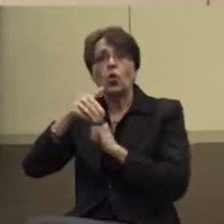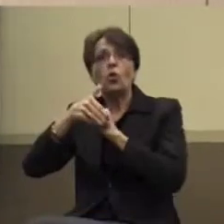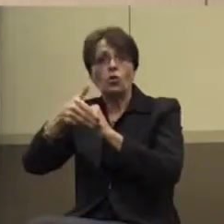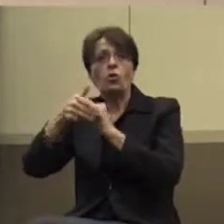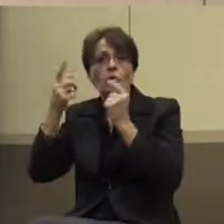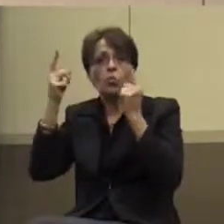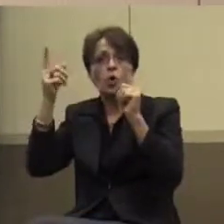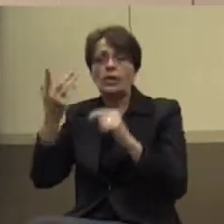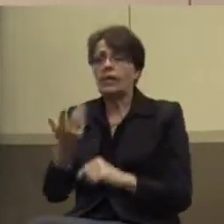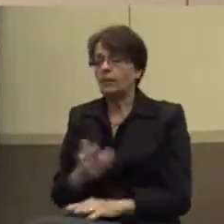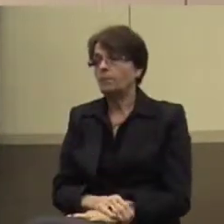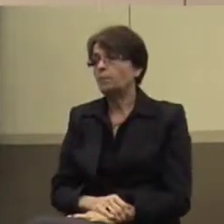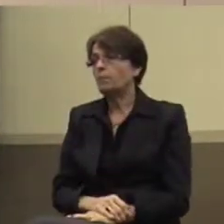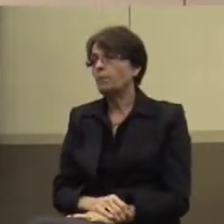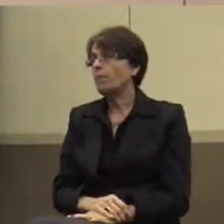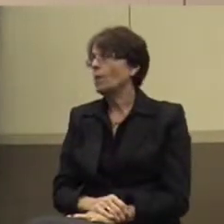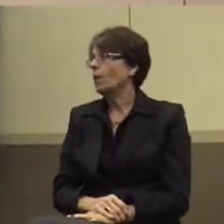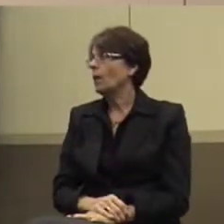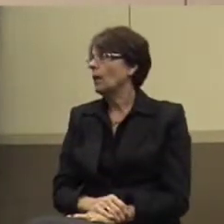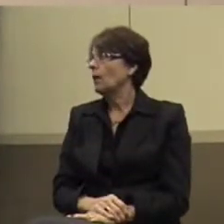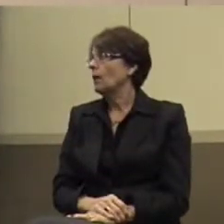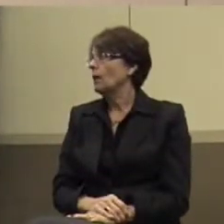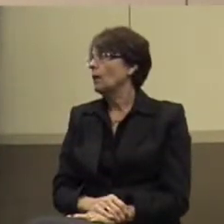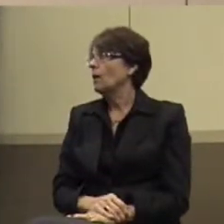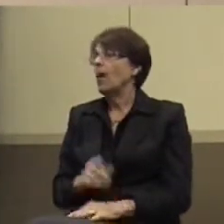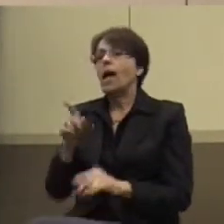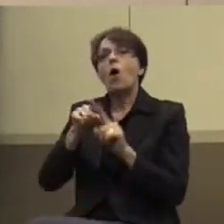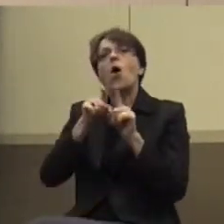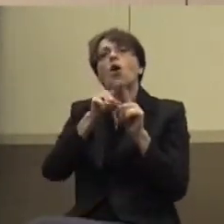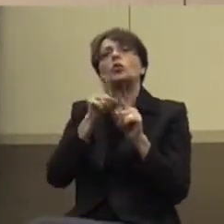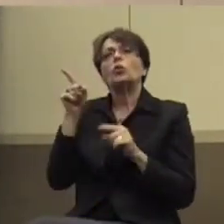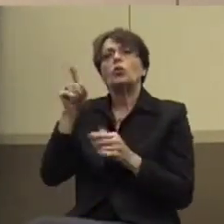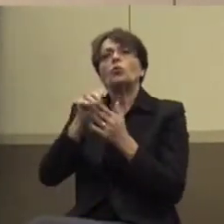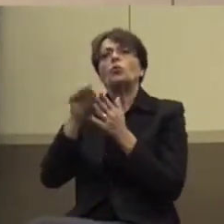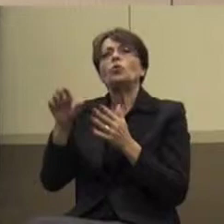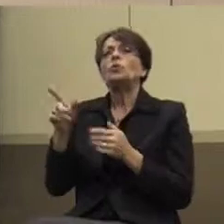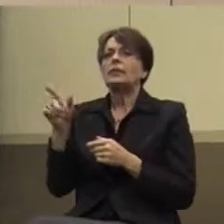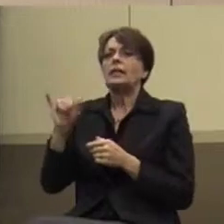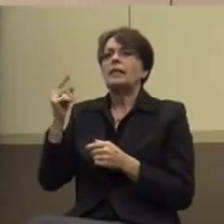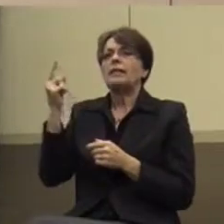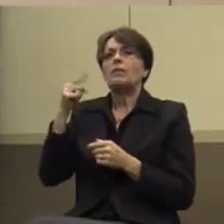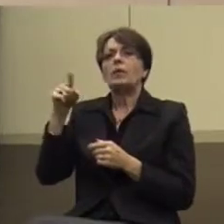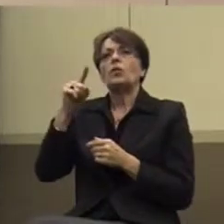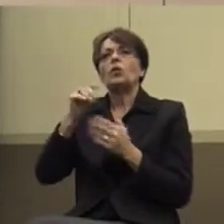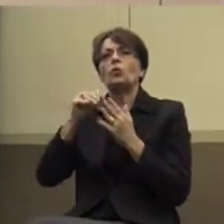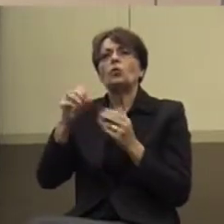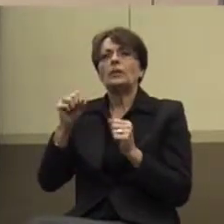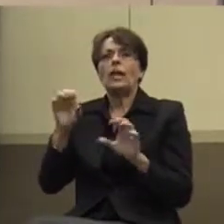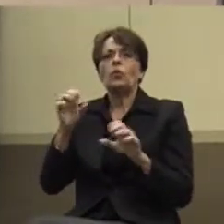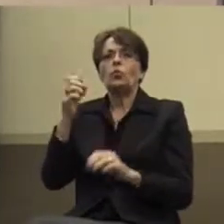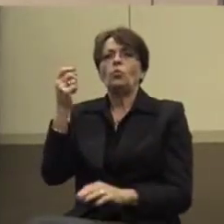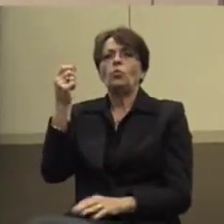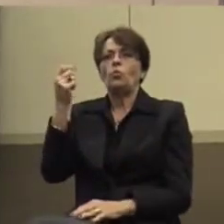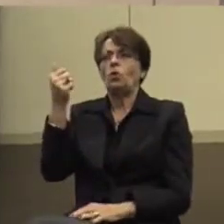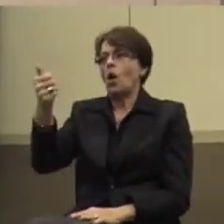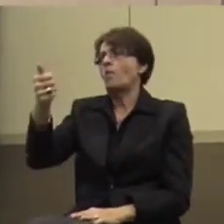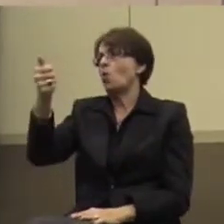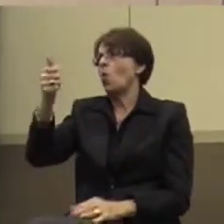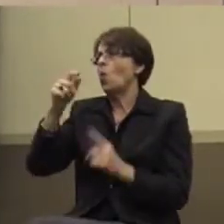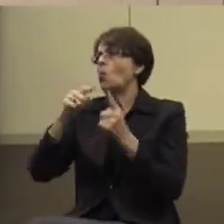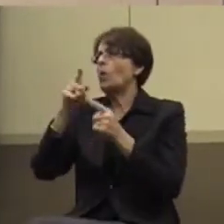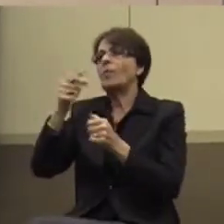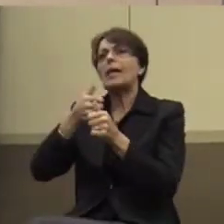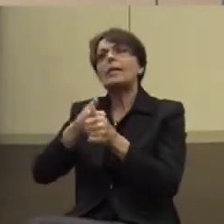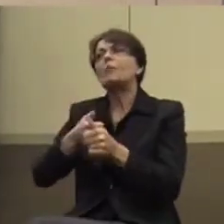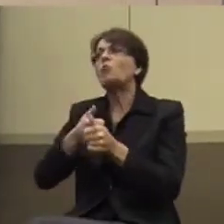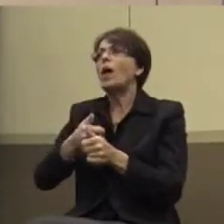And also, students, that can be something that students can do on their own whenever they're keeping a track of, correct responses or putting up their